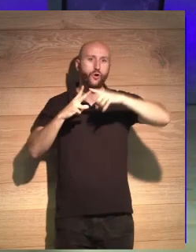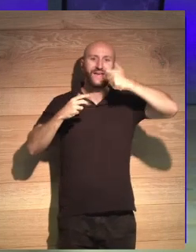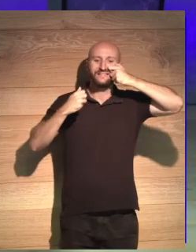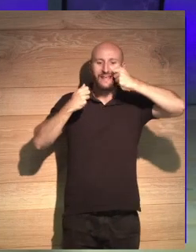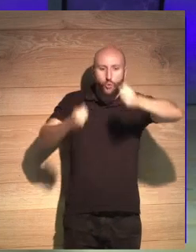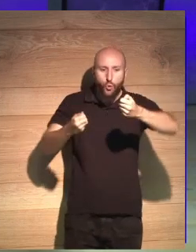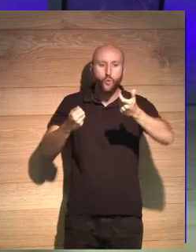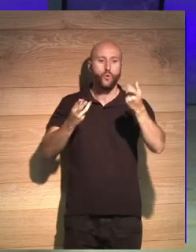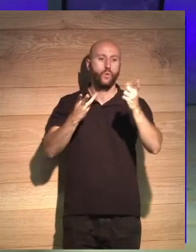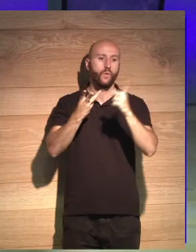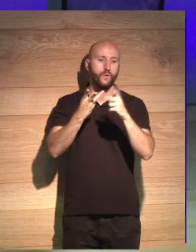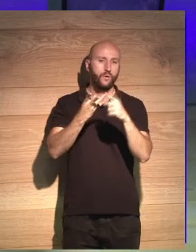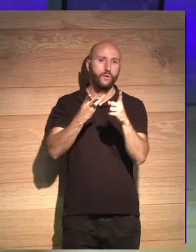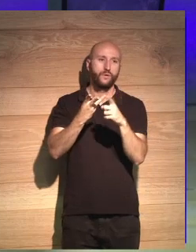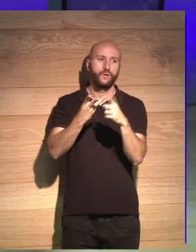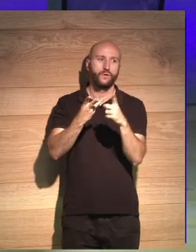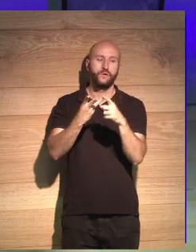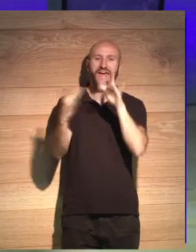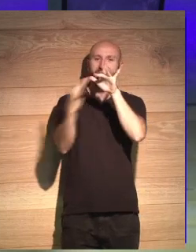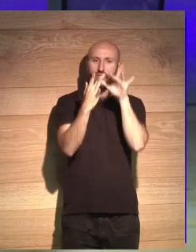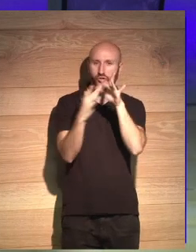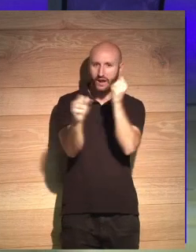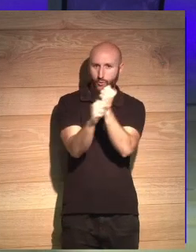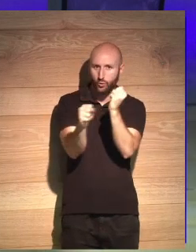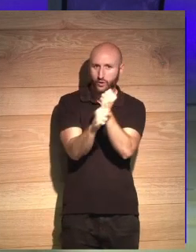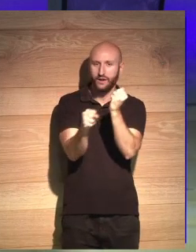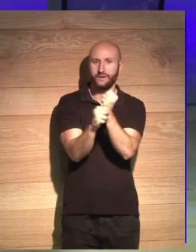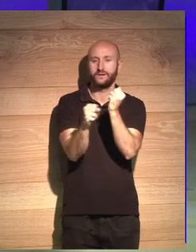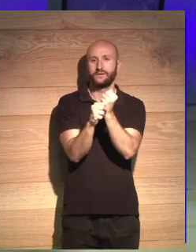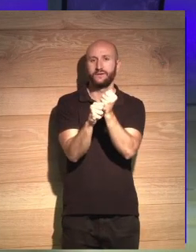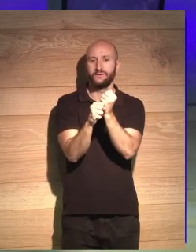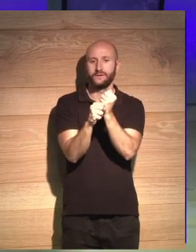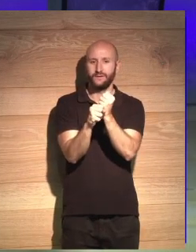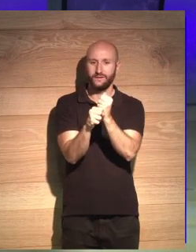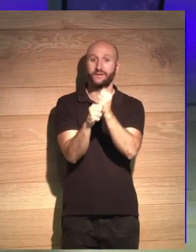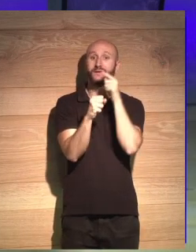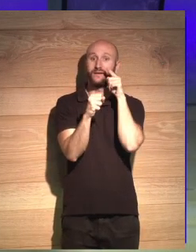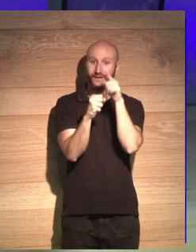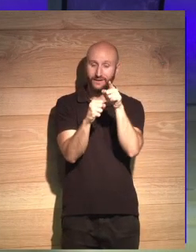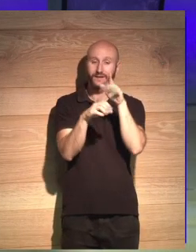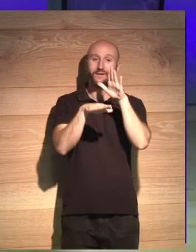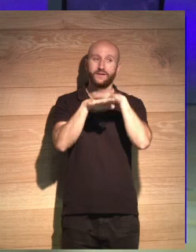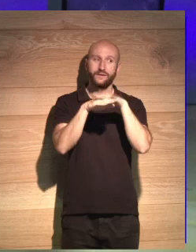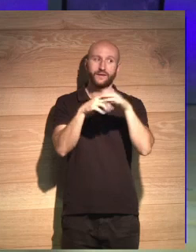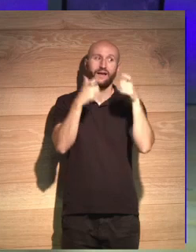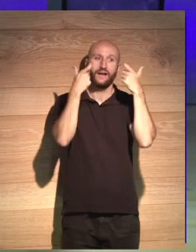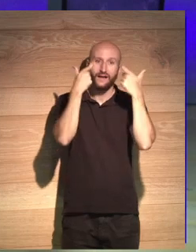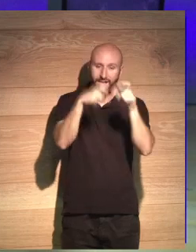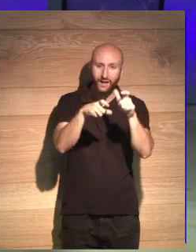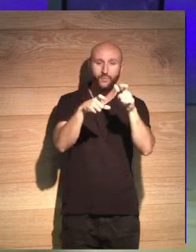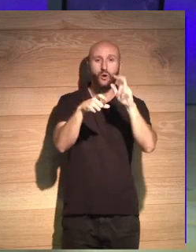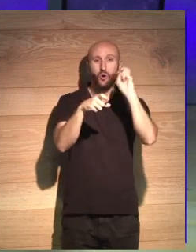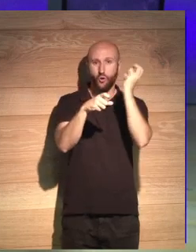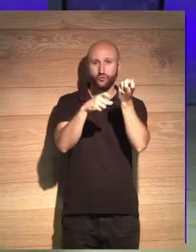many fields like education, health, work relationships. Also, there